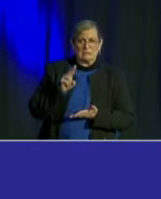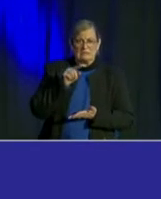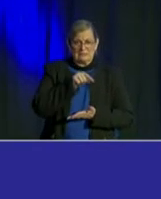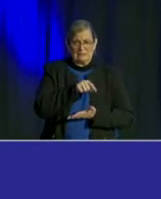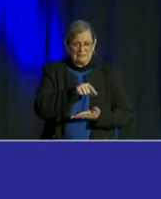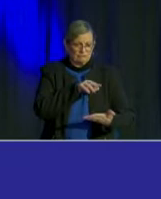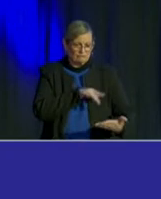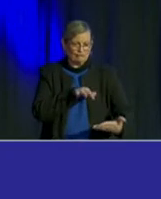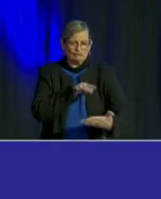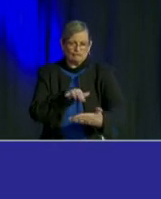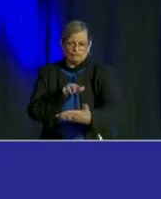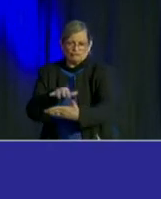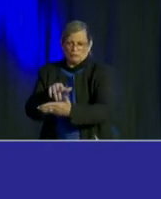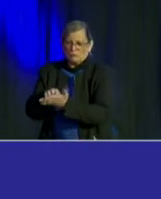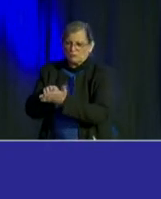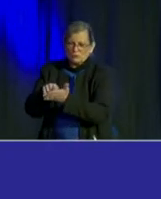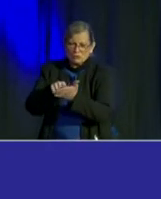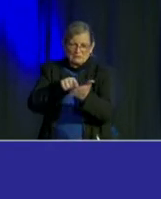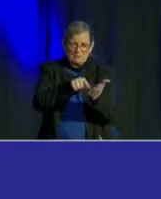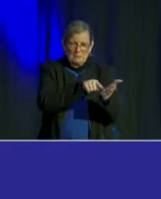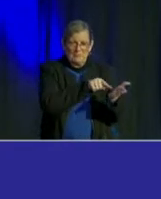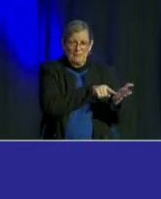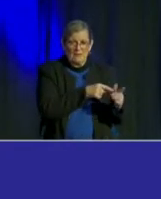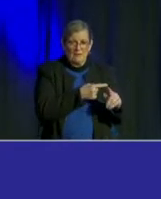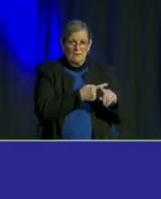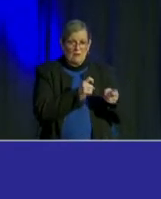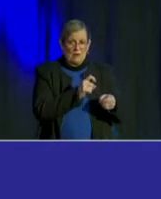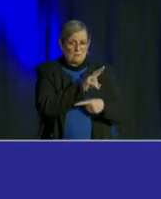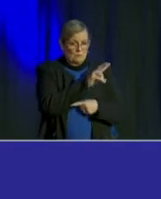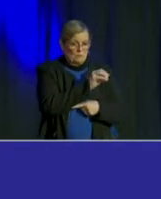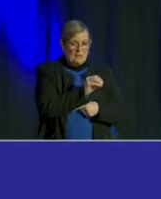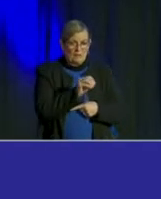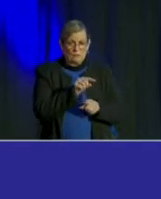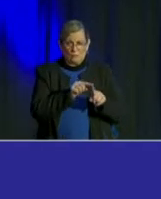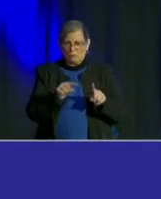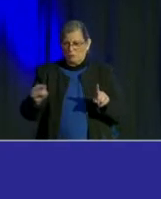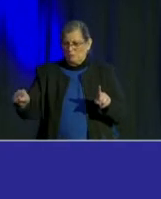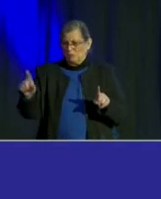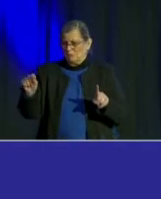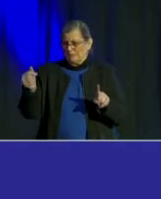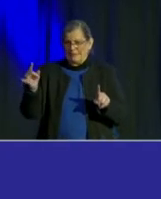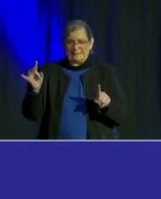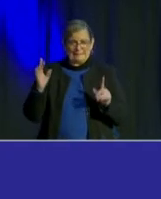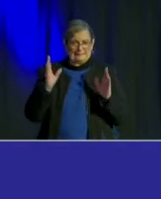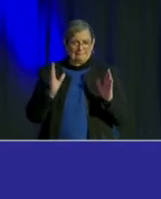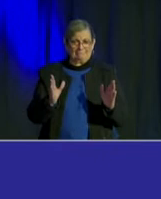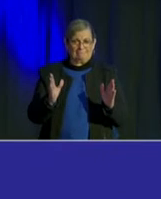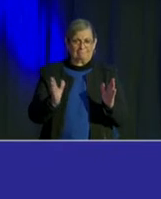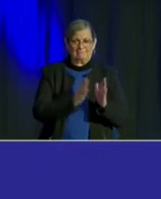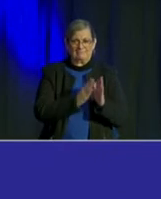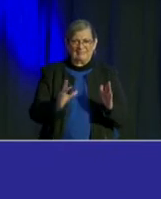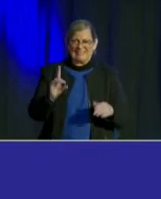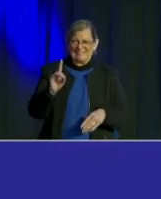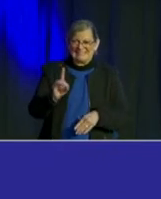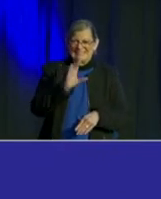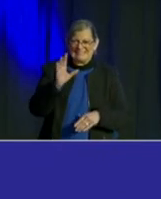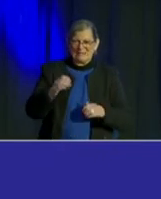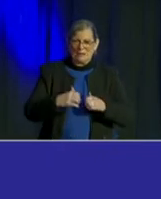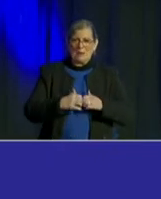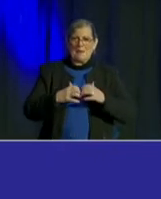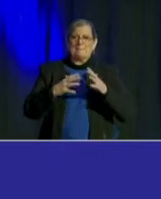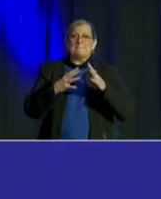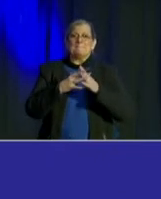to 2018, the District of Columbia built about 40,000 units of housing. Now, what that found in